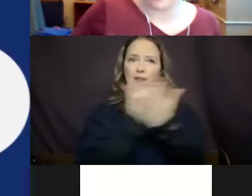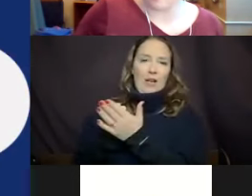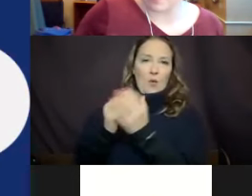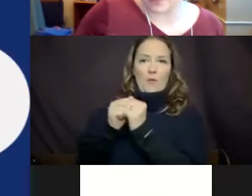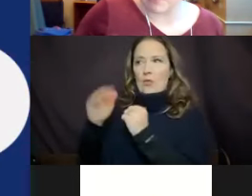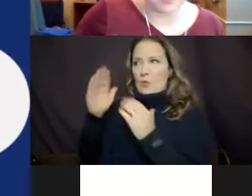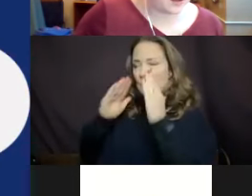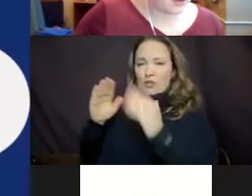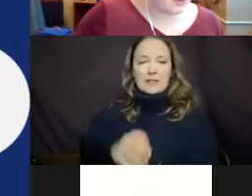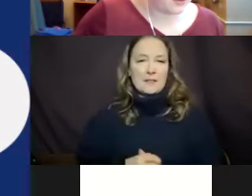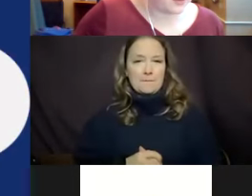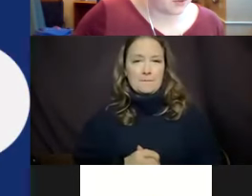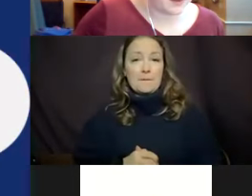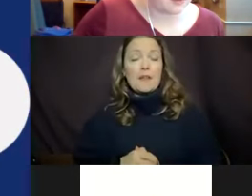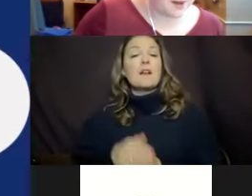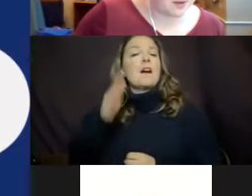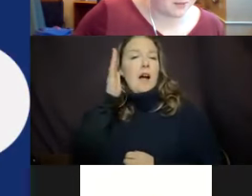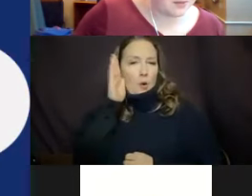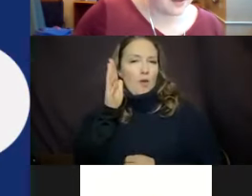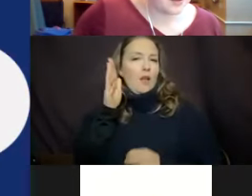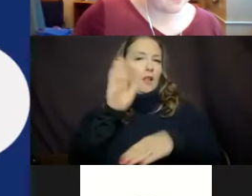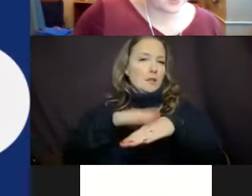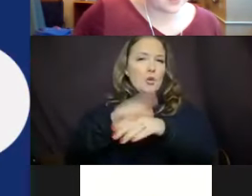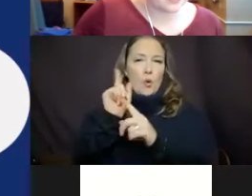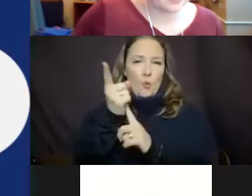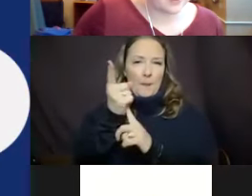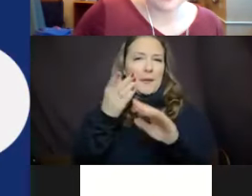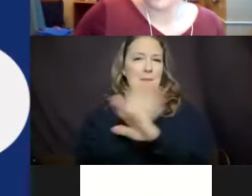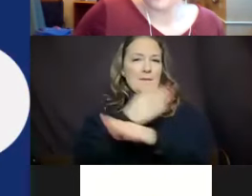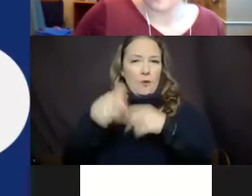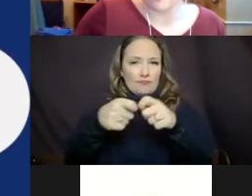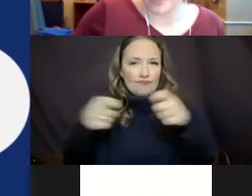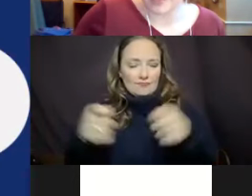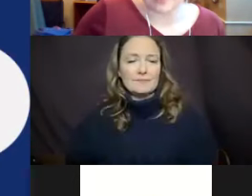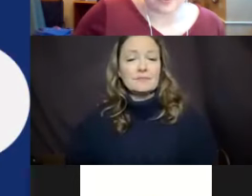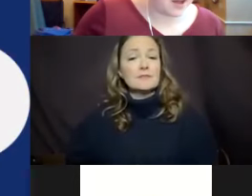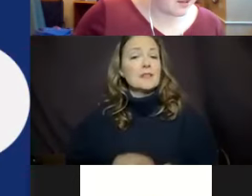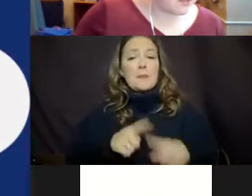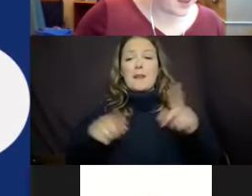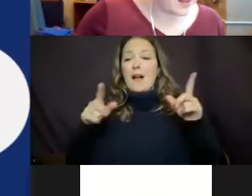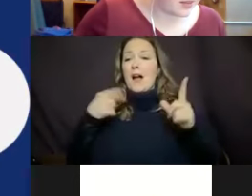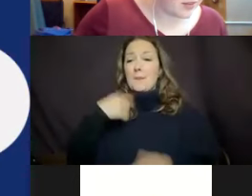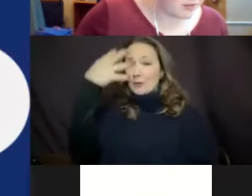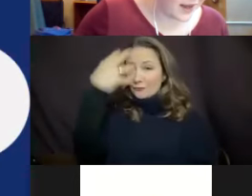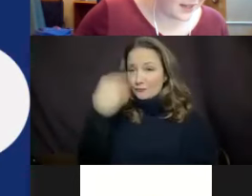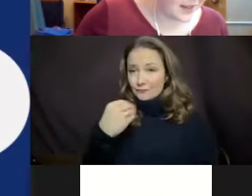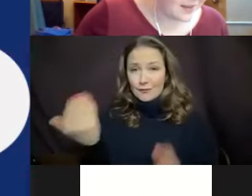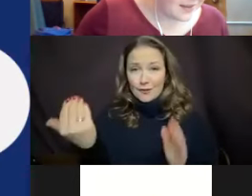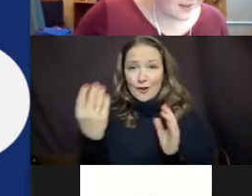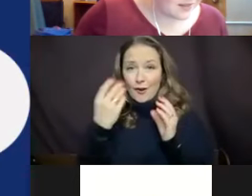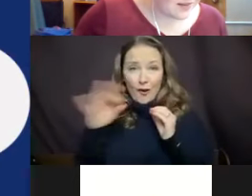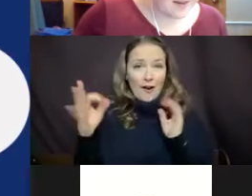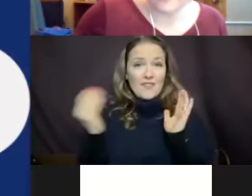pop in with a 1-minute reminder so you know when to wrap up, but I'm going to turn my camera off and start